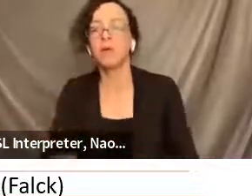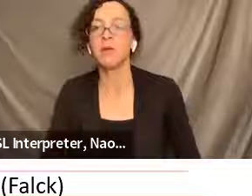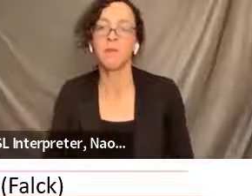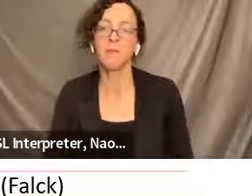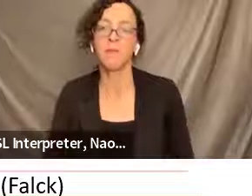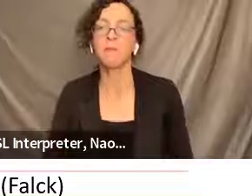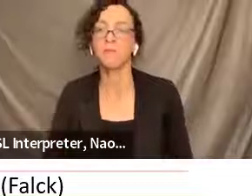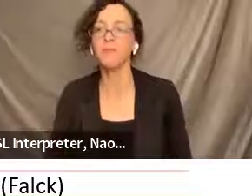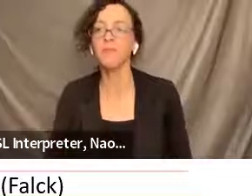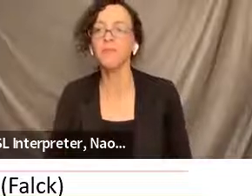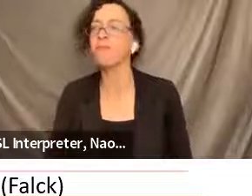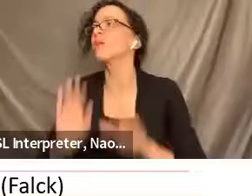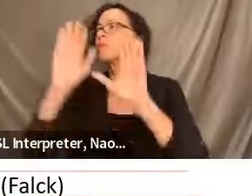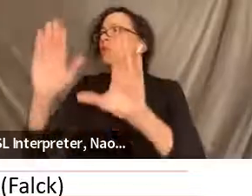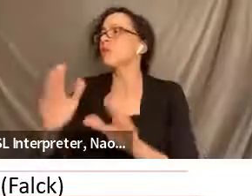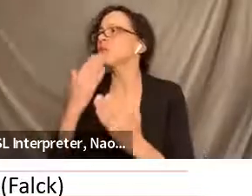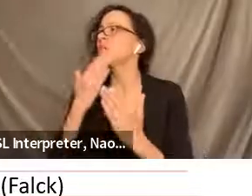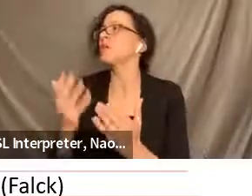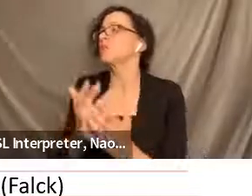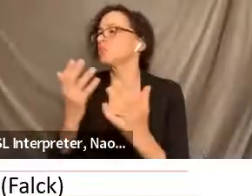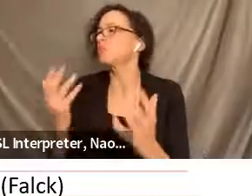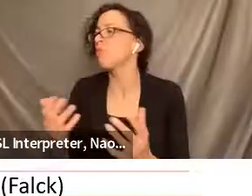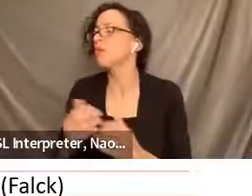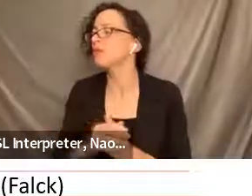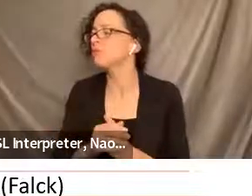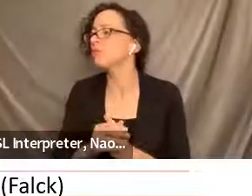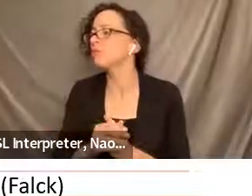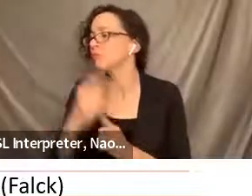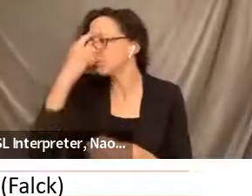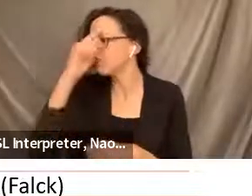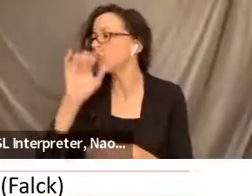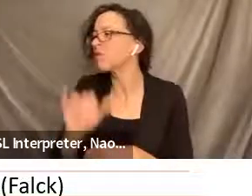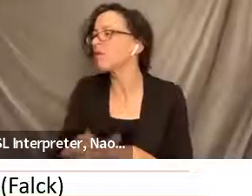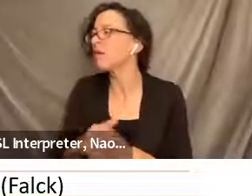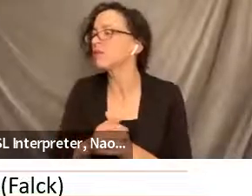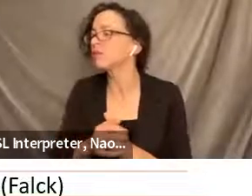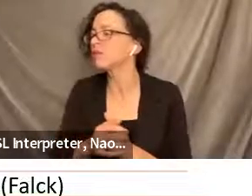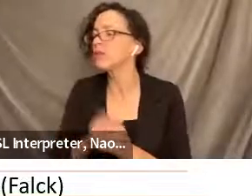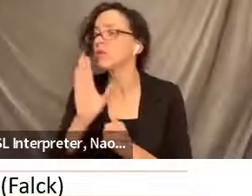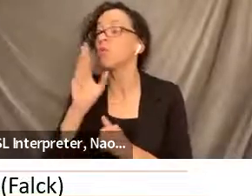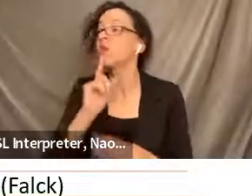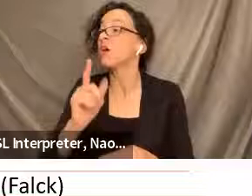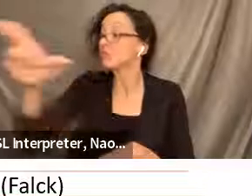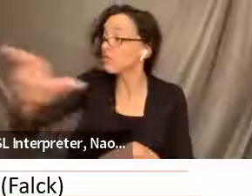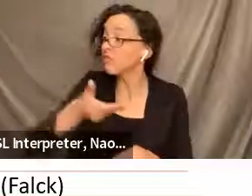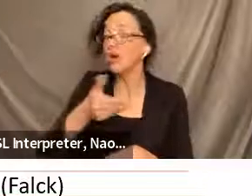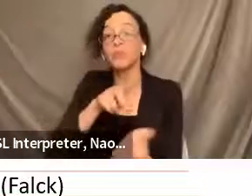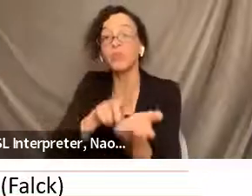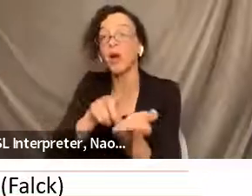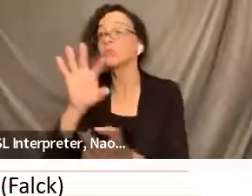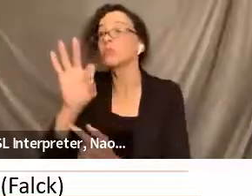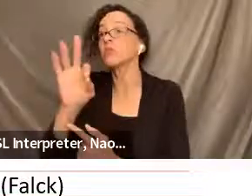Great, thank you so much for that. And I'm actually going to invite Dr. Freeman into adding anything into that